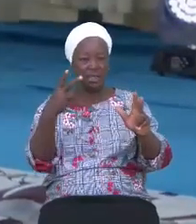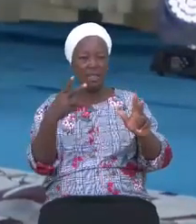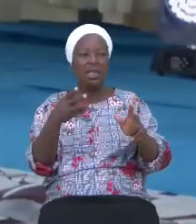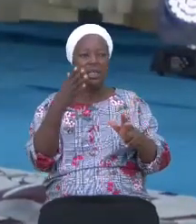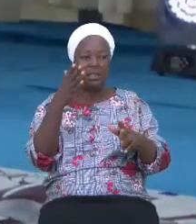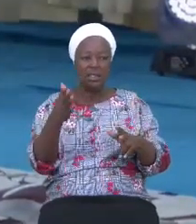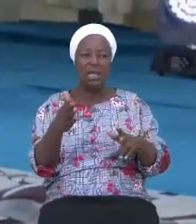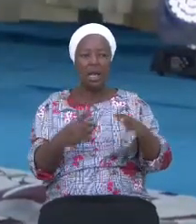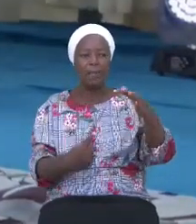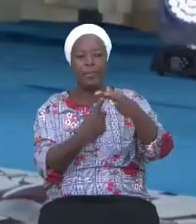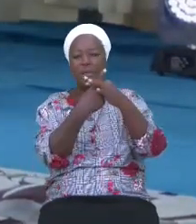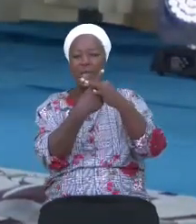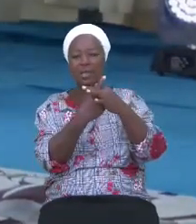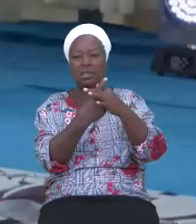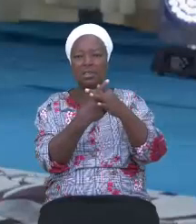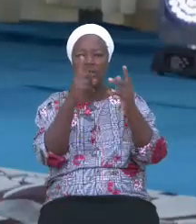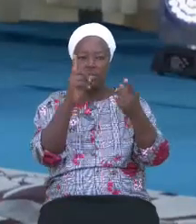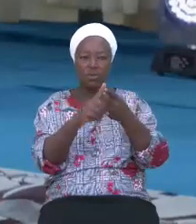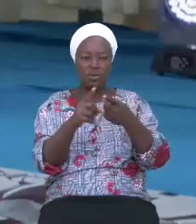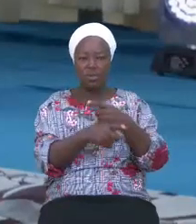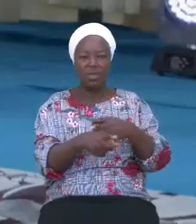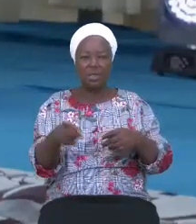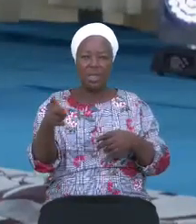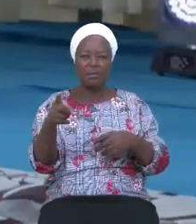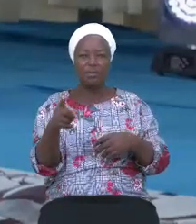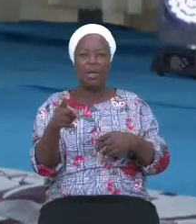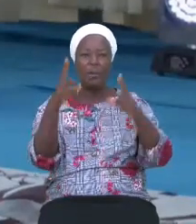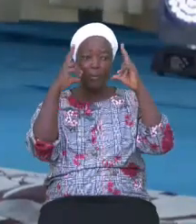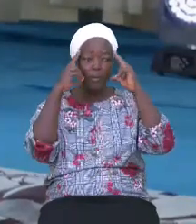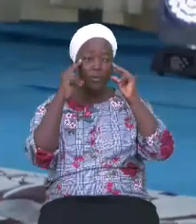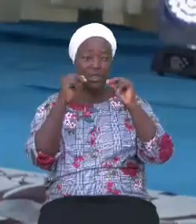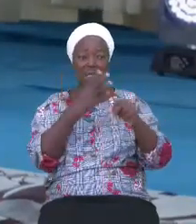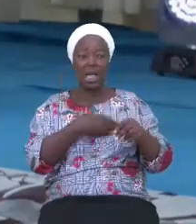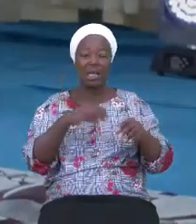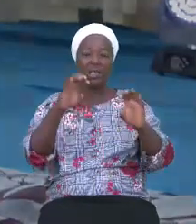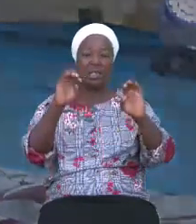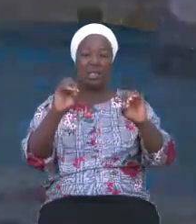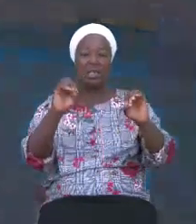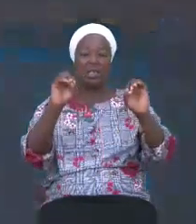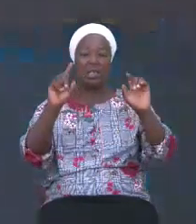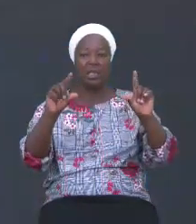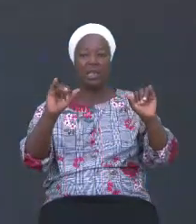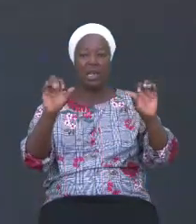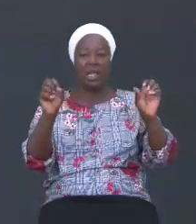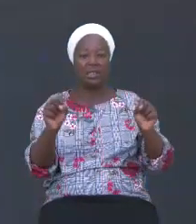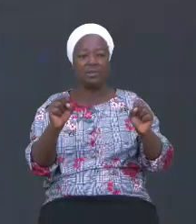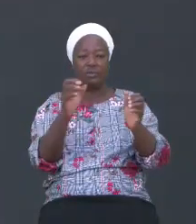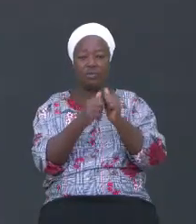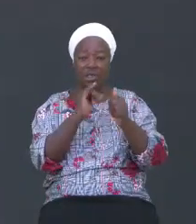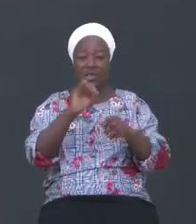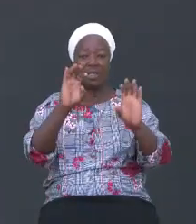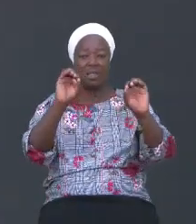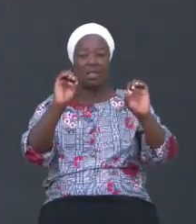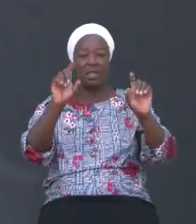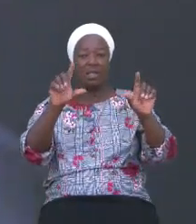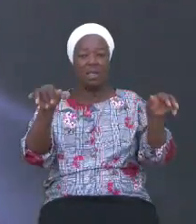behold, there appeared unto them Moses and Elijah